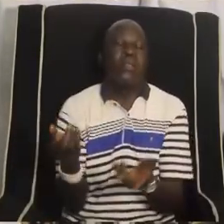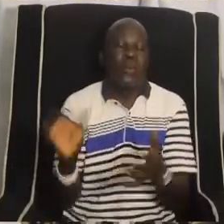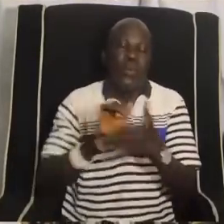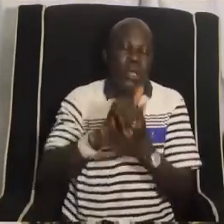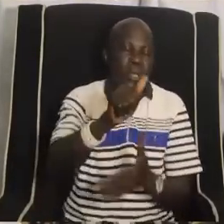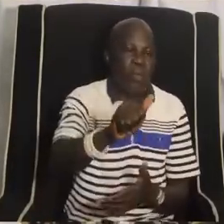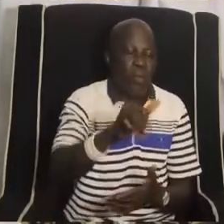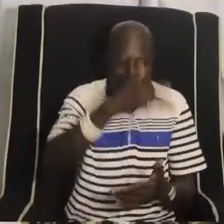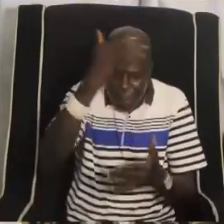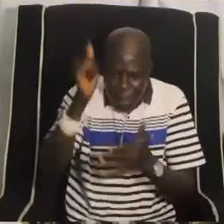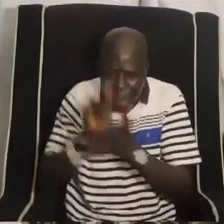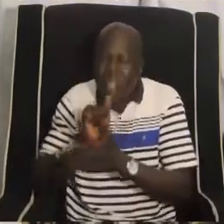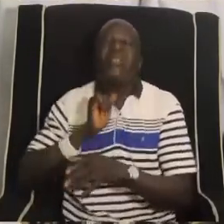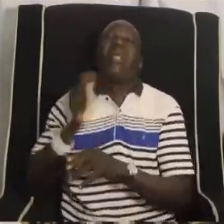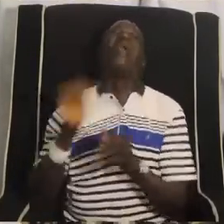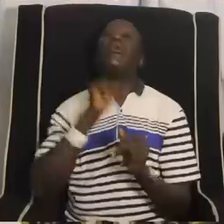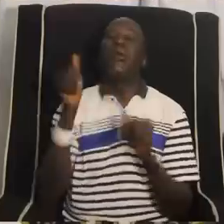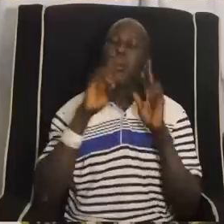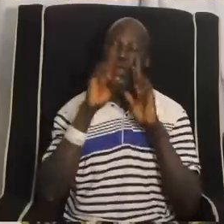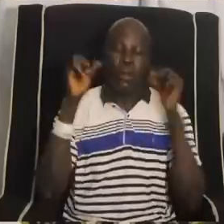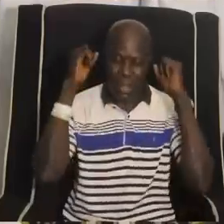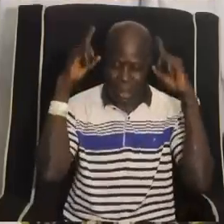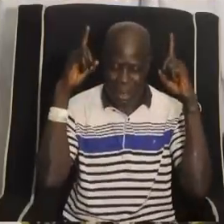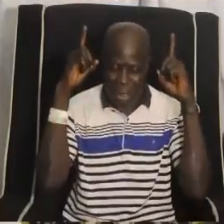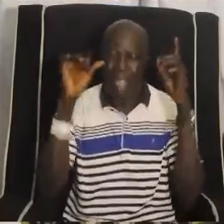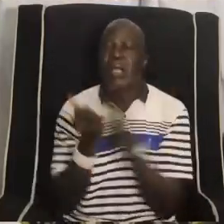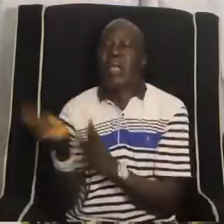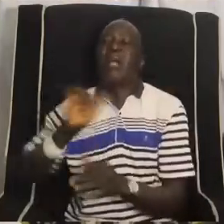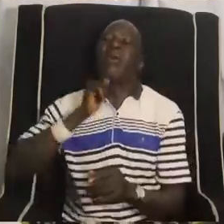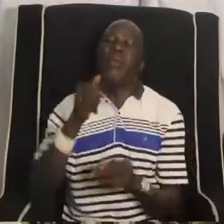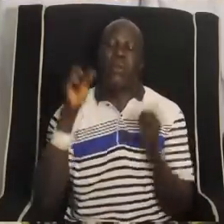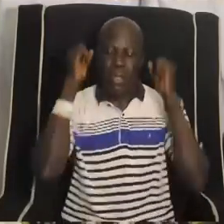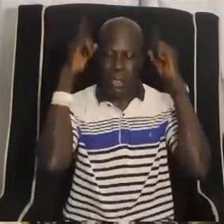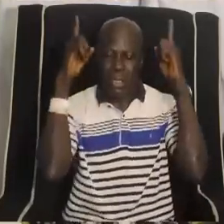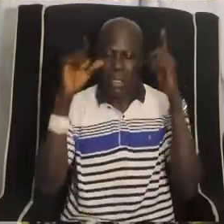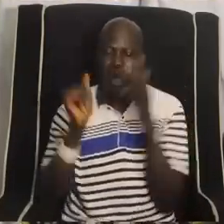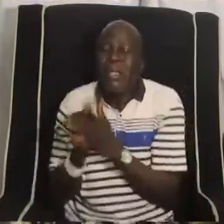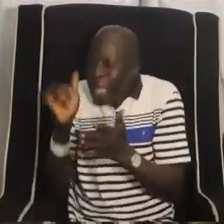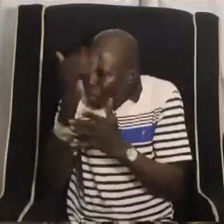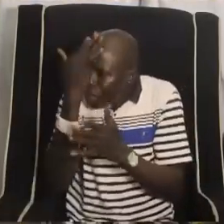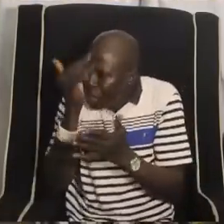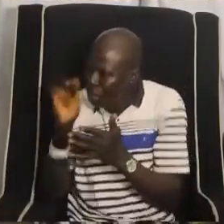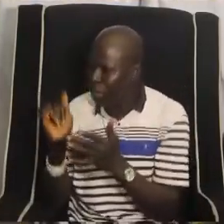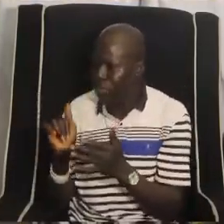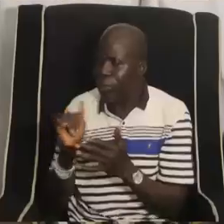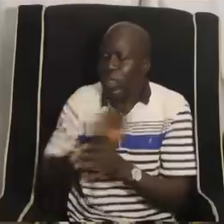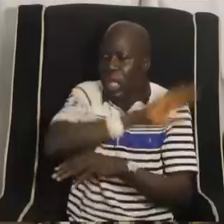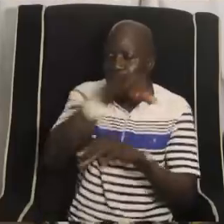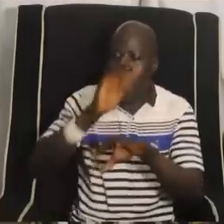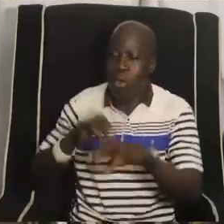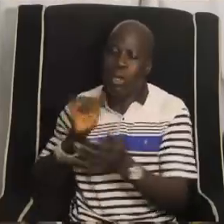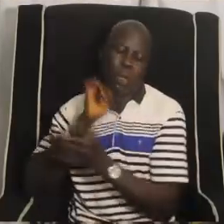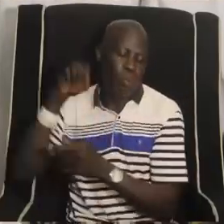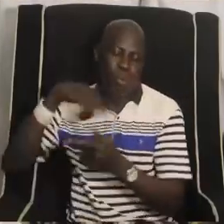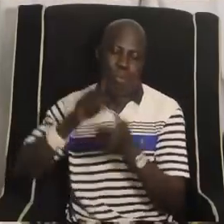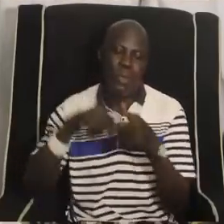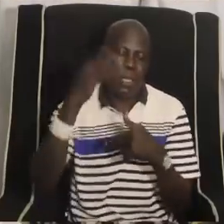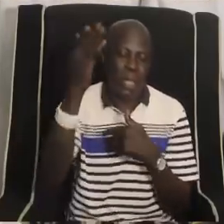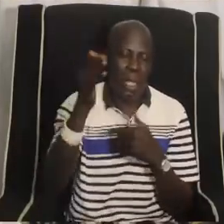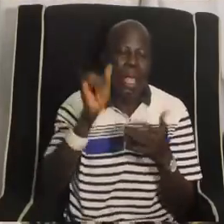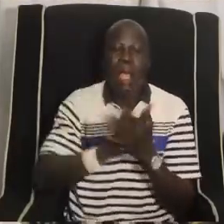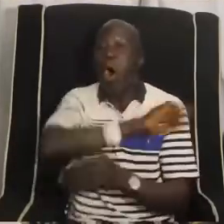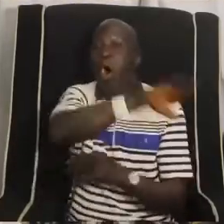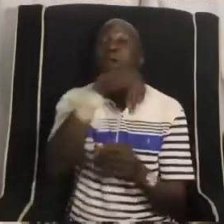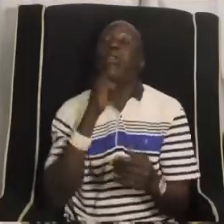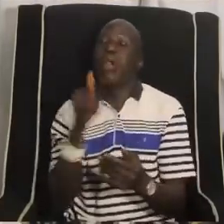they could not believe. Torí pé kò lè yé wọn. Because they cannot understand. Kò lè yé wọn. They can't understand. Ìtò fà á. The reason. Tá a fi pè ọ́ lọ bẹ̀. Why you be called there.